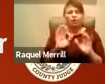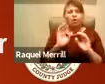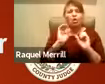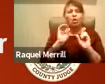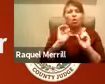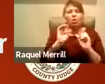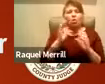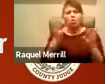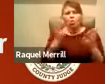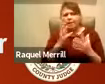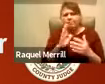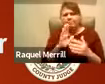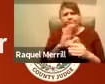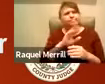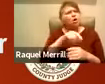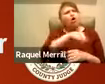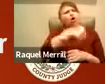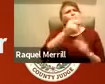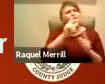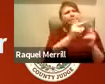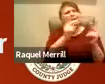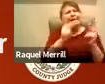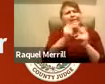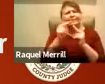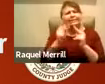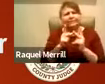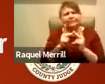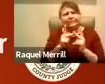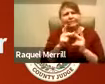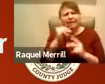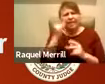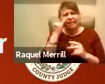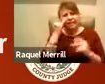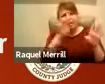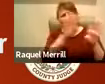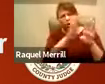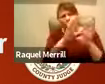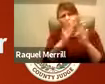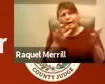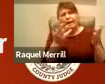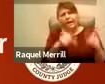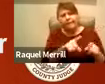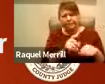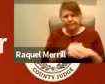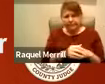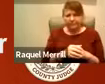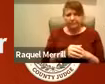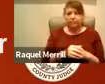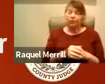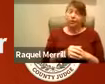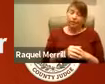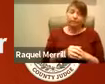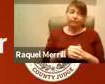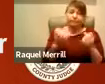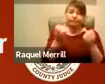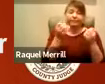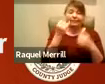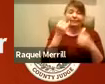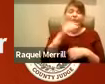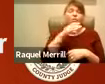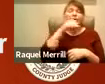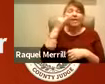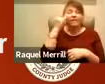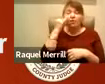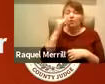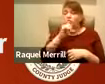what experience have other places have by doing exactly that? Well, if a lot of our infections are the older